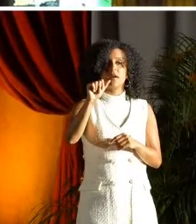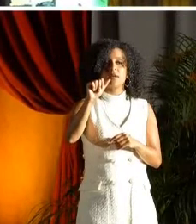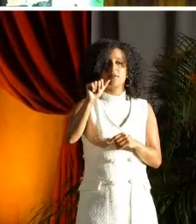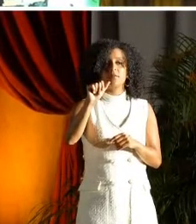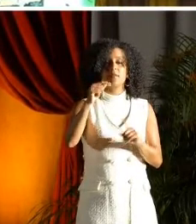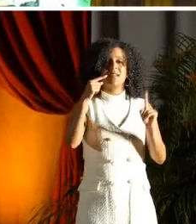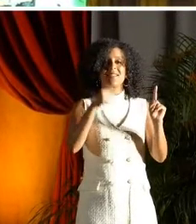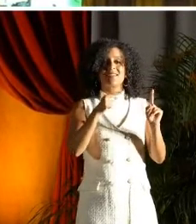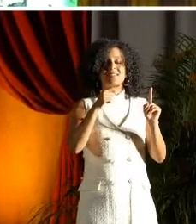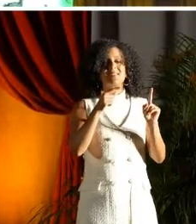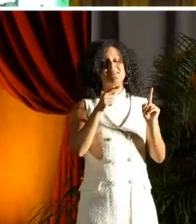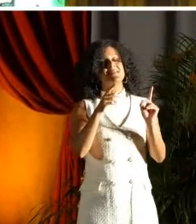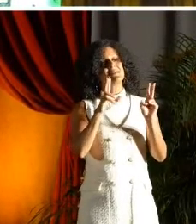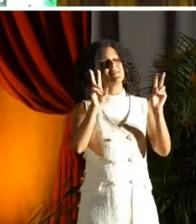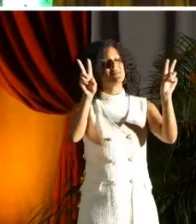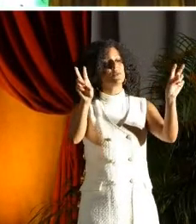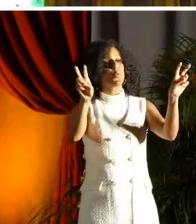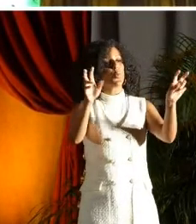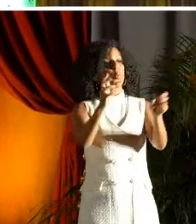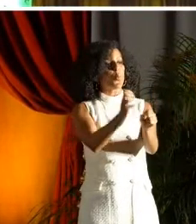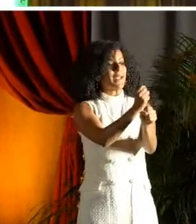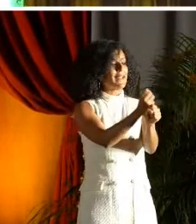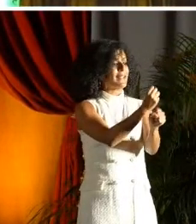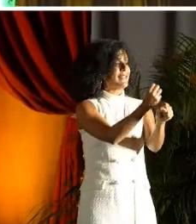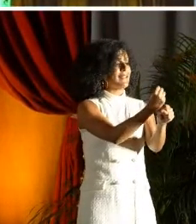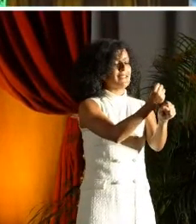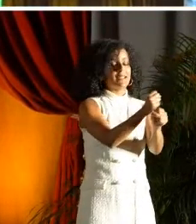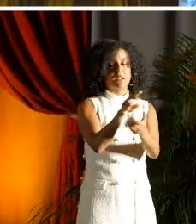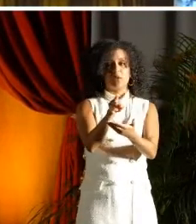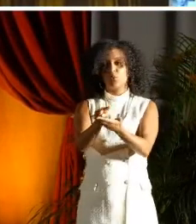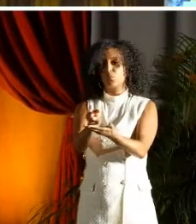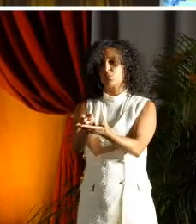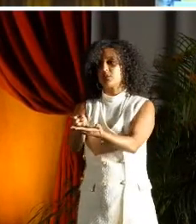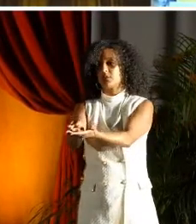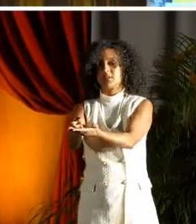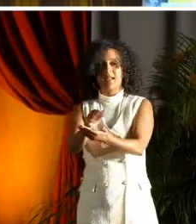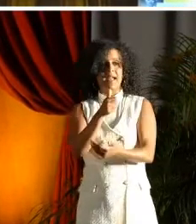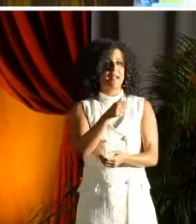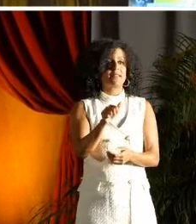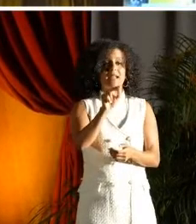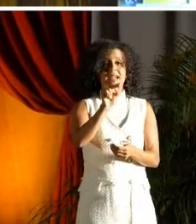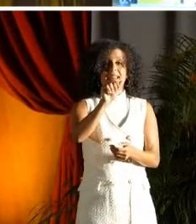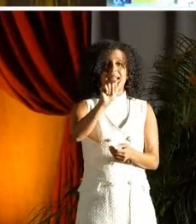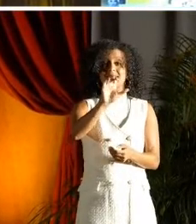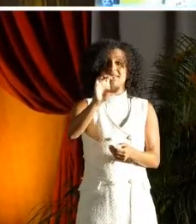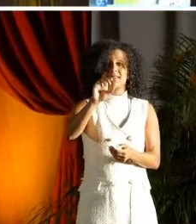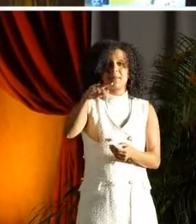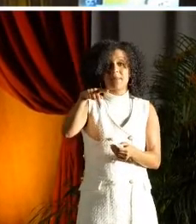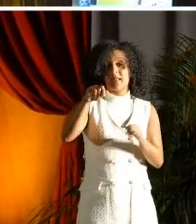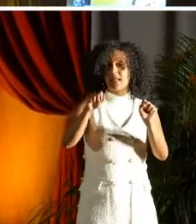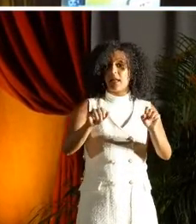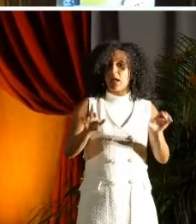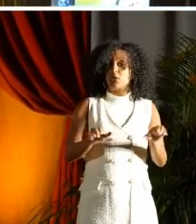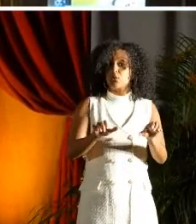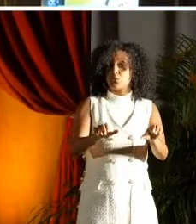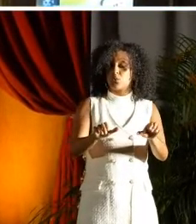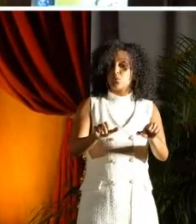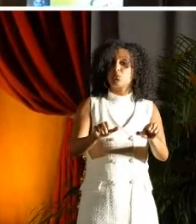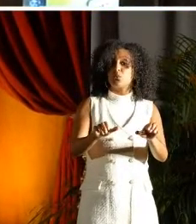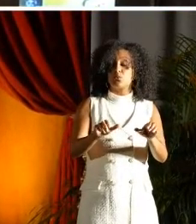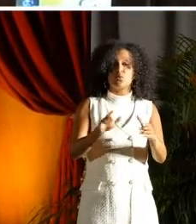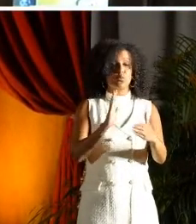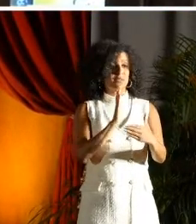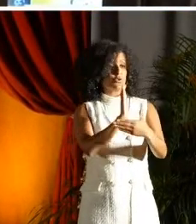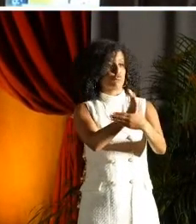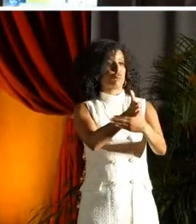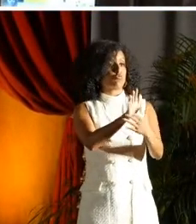this cycle of winning and losing. Is there anything that the NAACP can do to